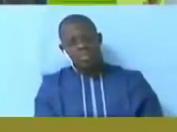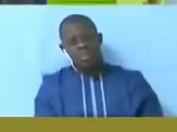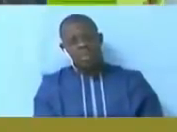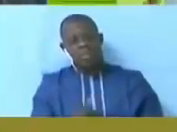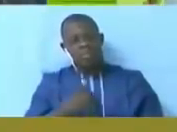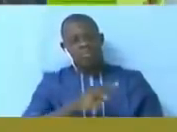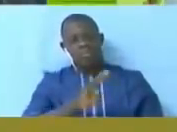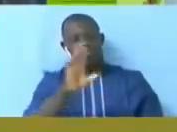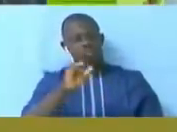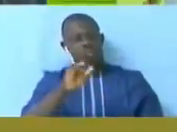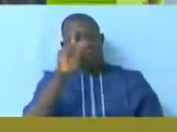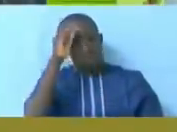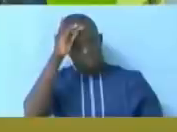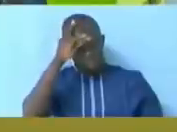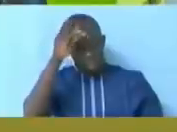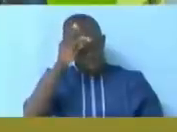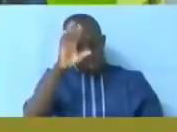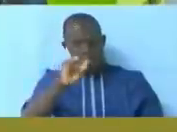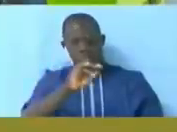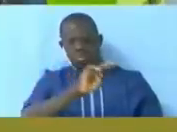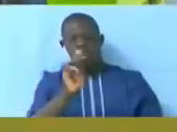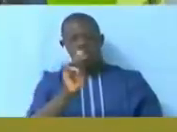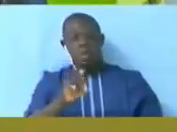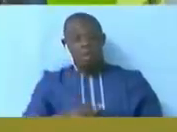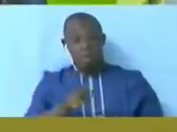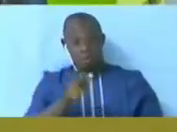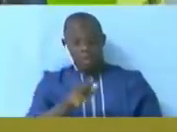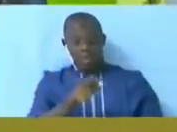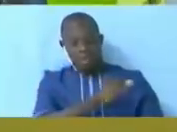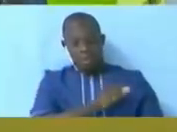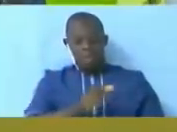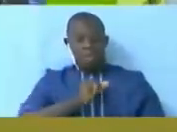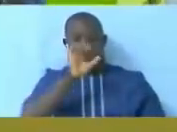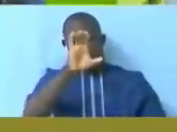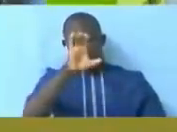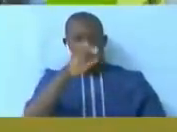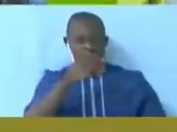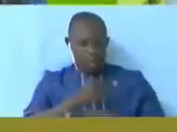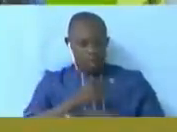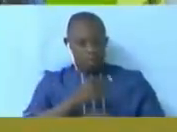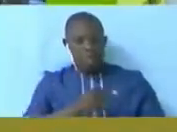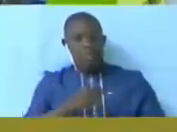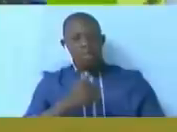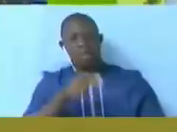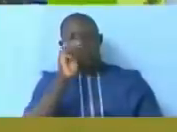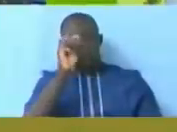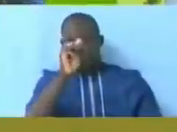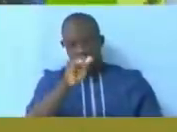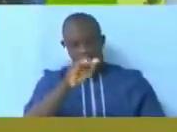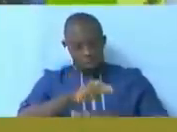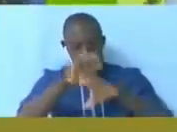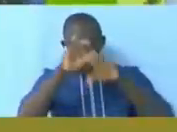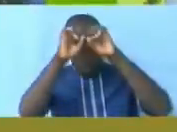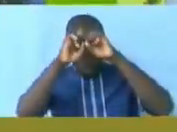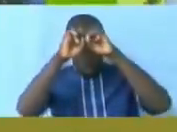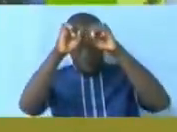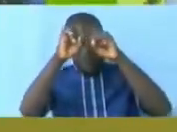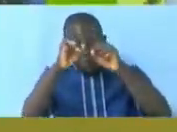doing politics. But this is our country. I'm calling on the government.